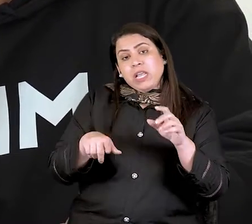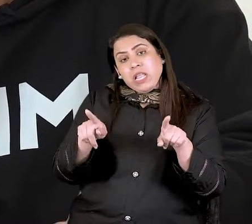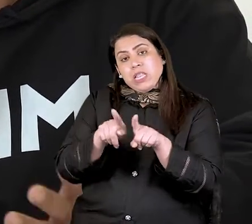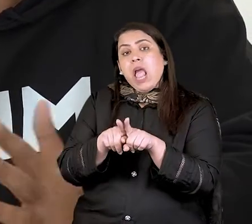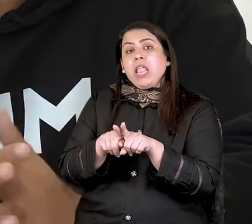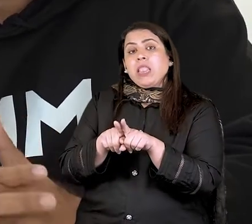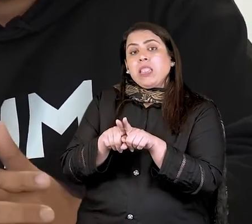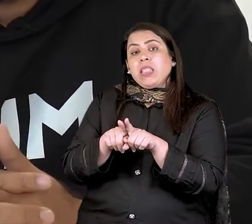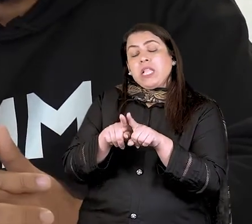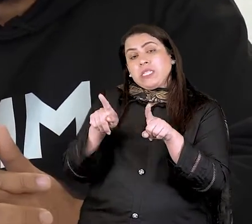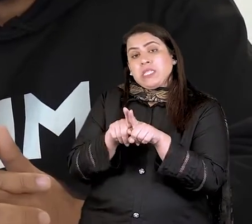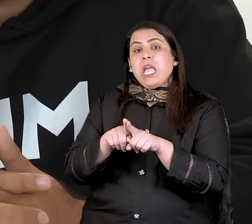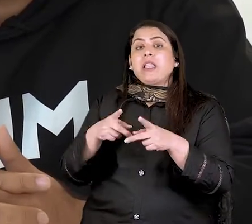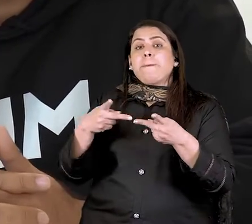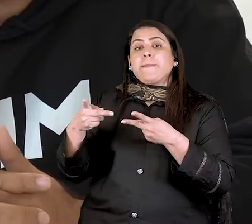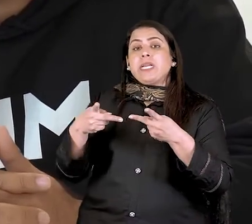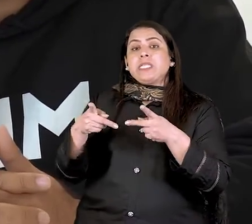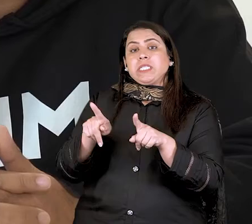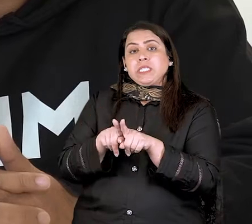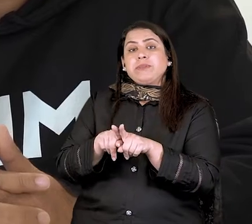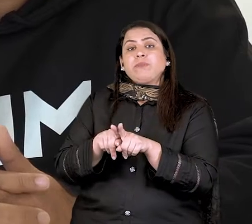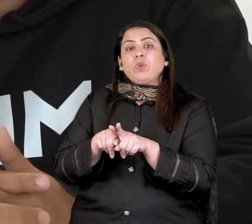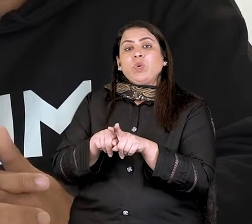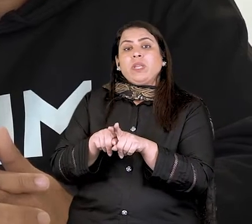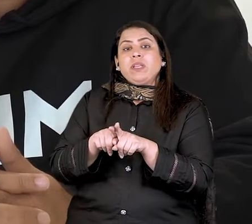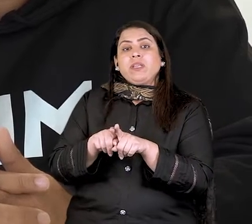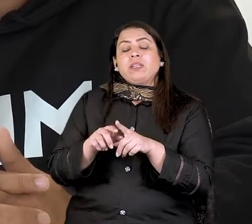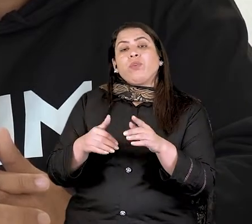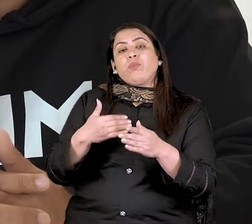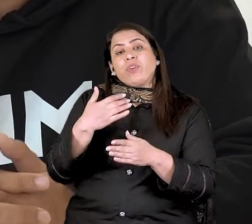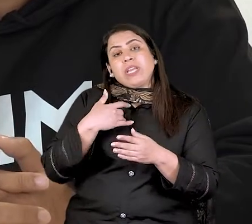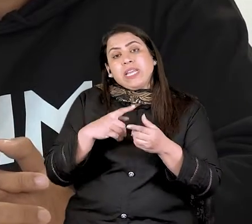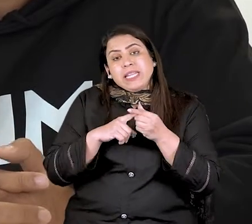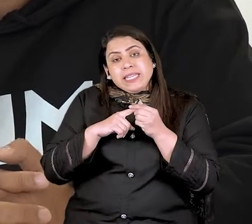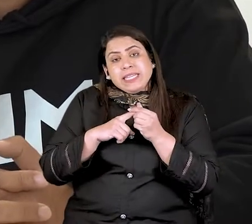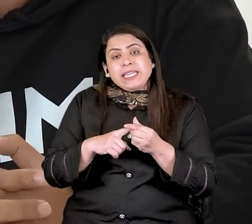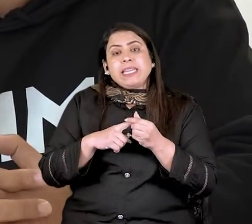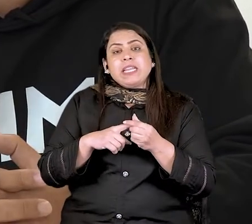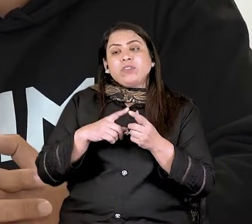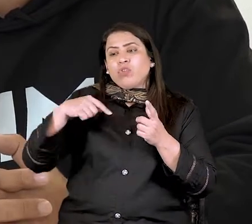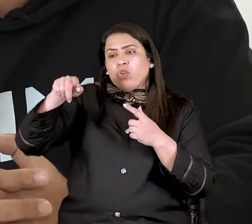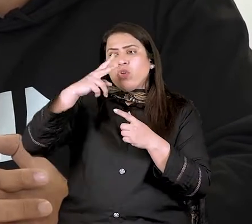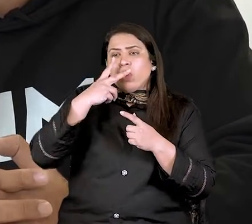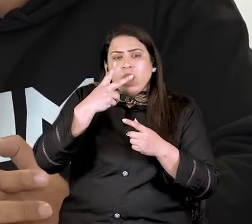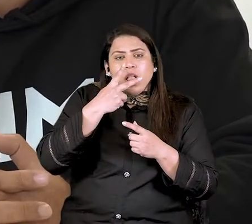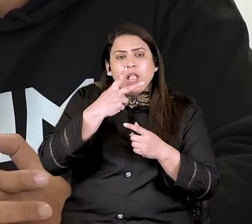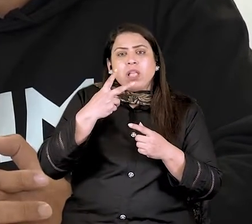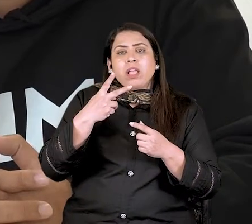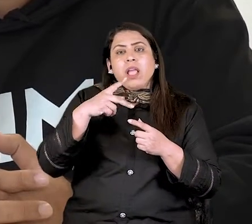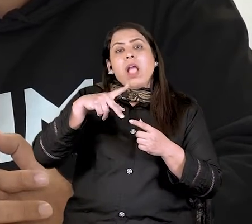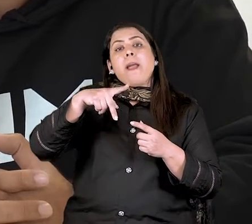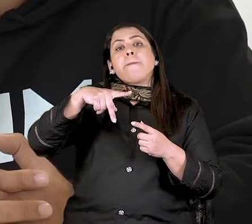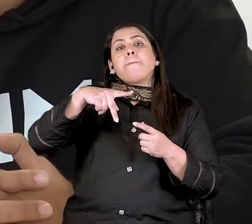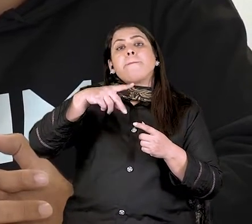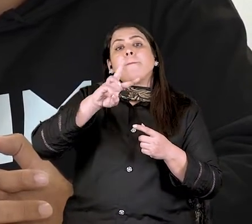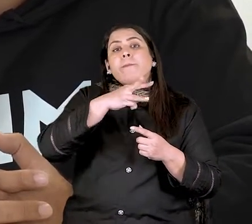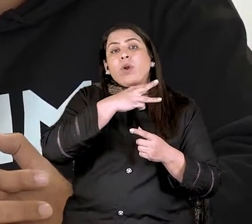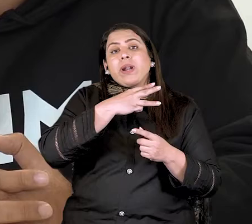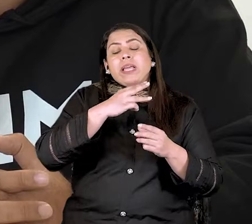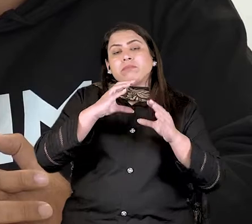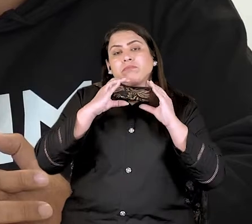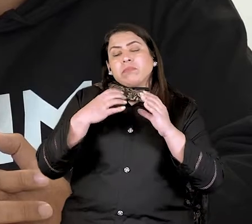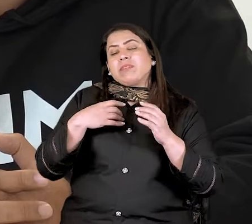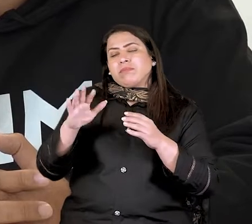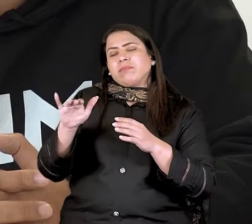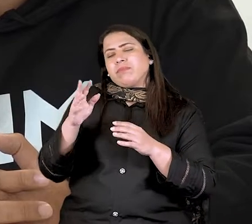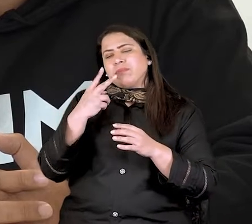think the first thing that we did, I said, I have a condition if we get into this partnership. You remember when I tell you